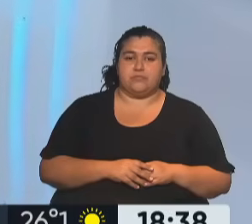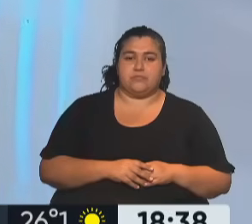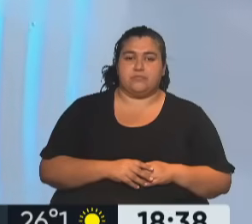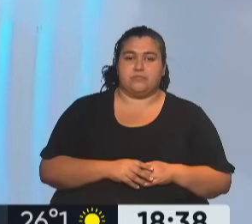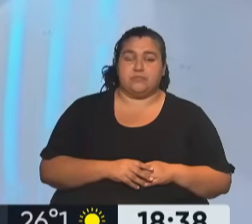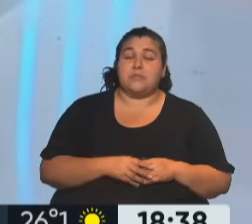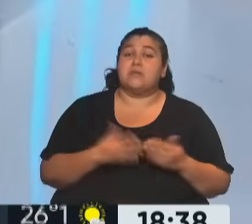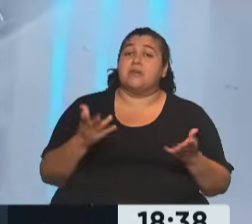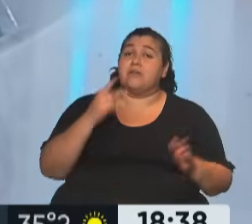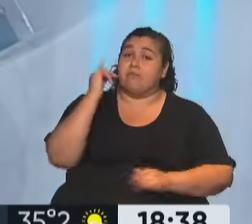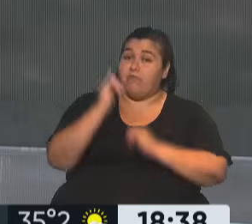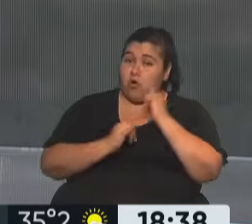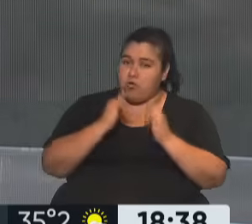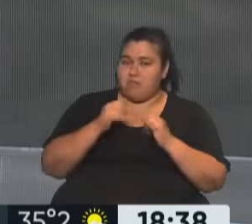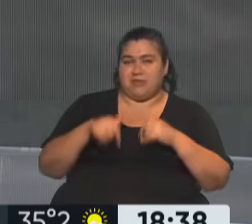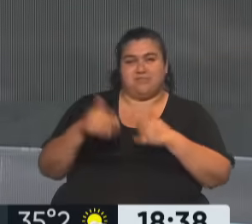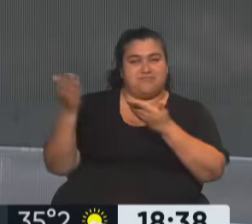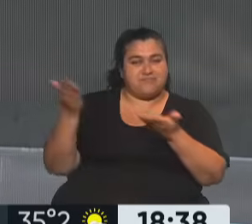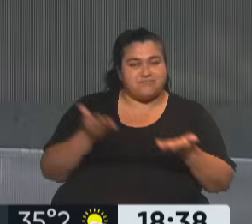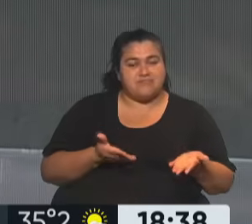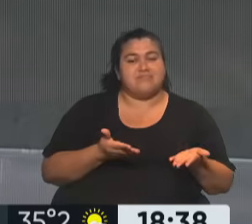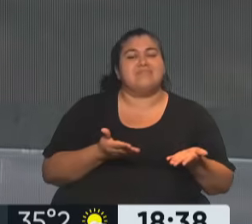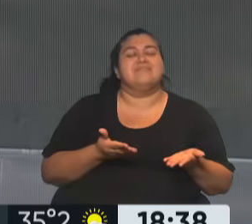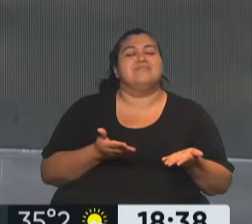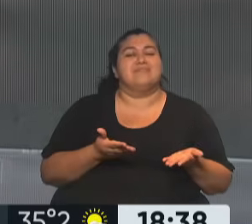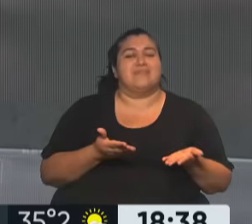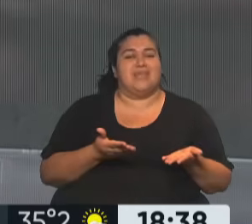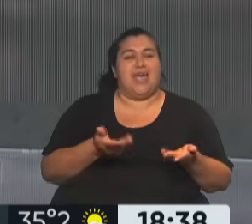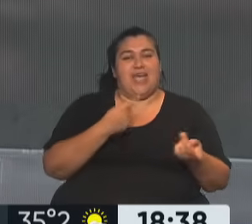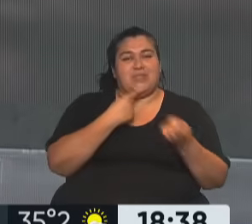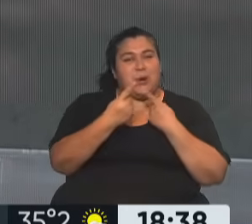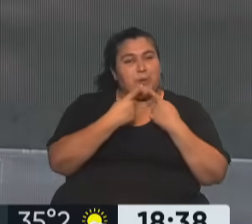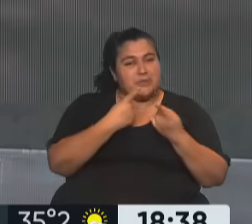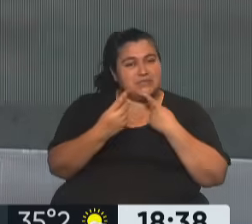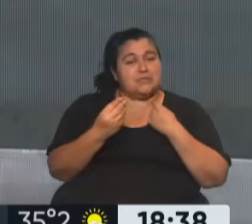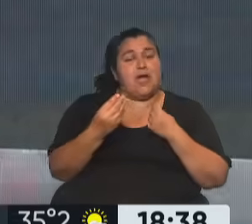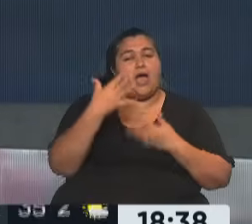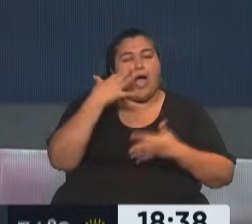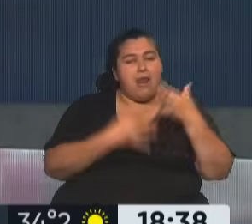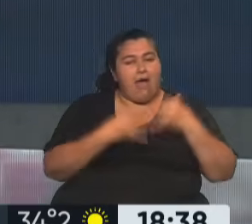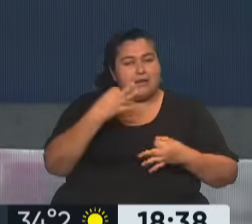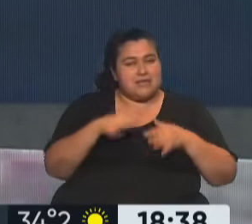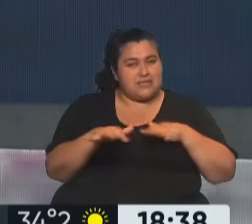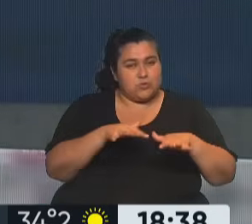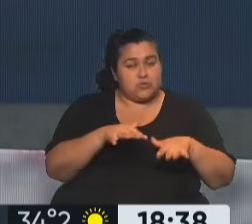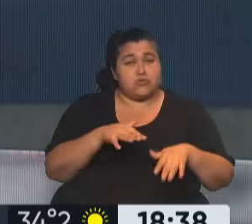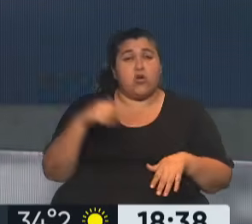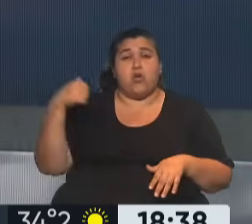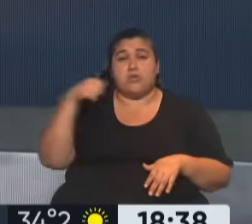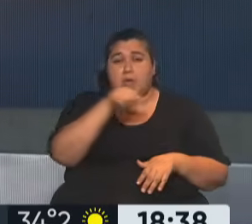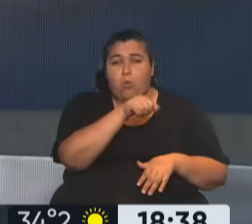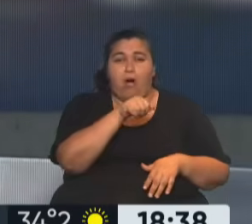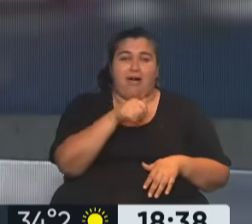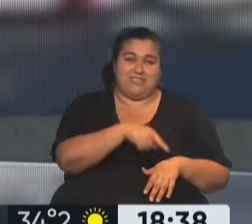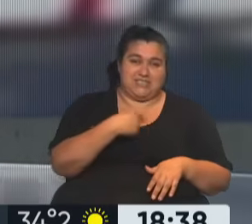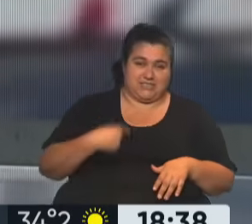Bueno, aquí el informe, y ya mismo estamos presentando a nuestra entrevista para analizar esta situación China-Taiwán, pero vamos a estar, por